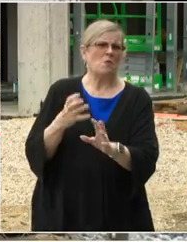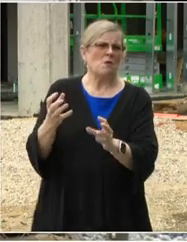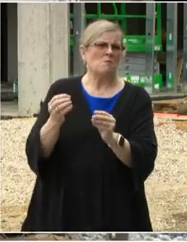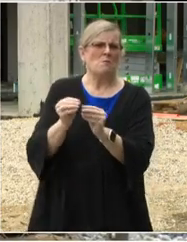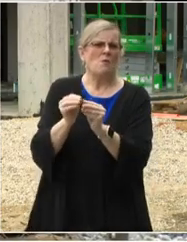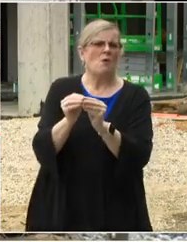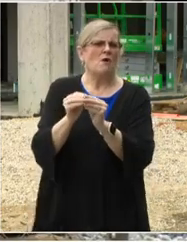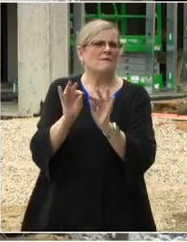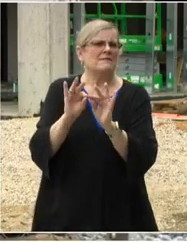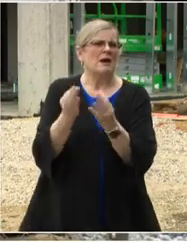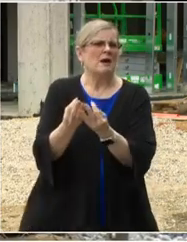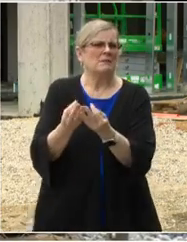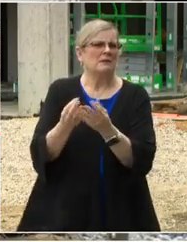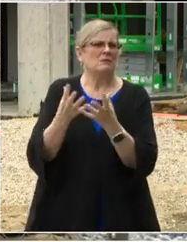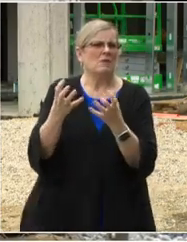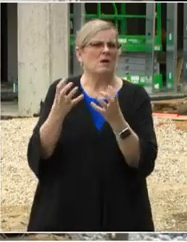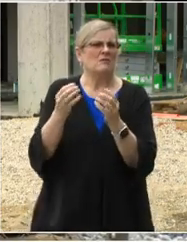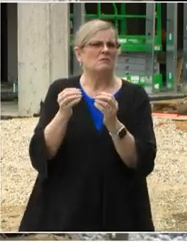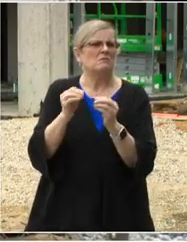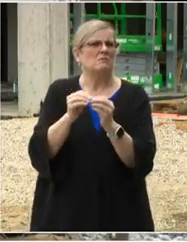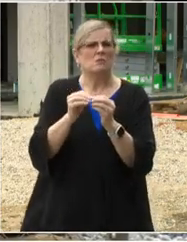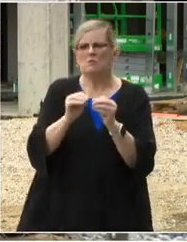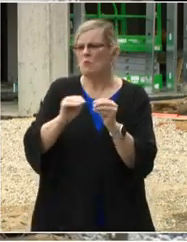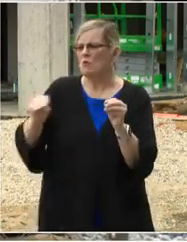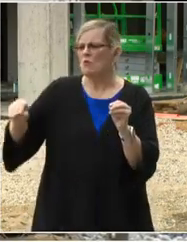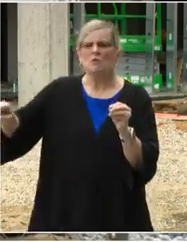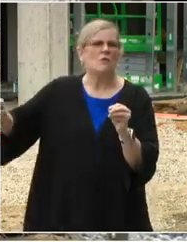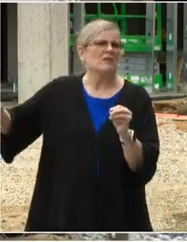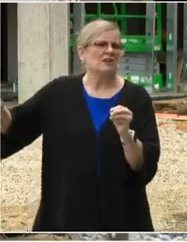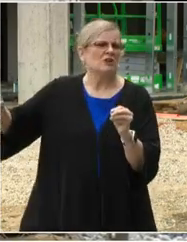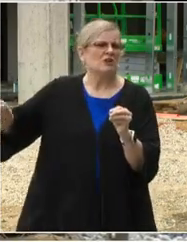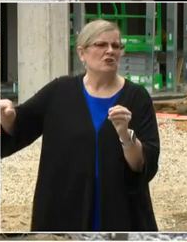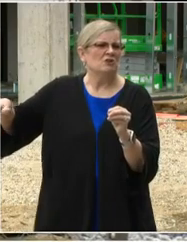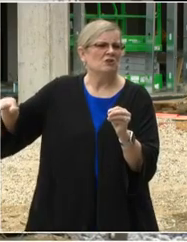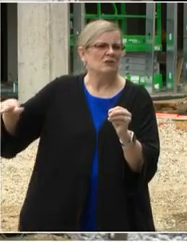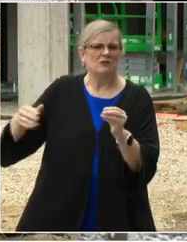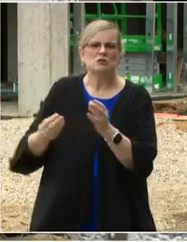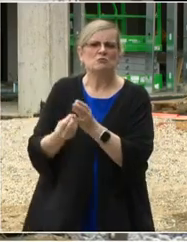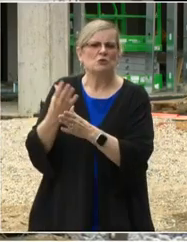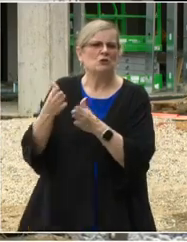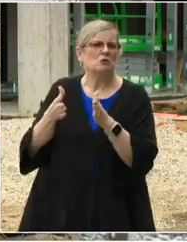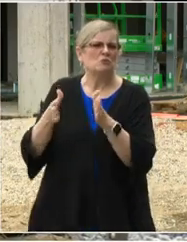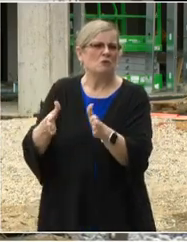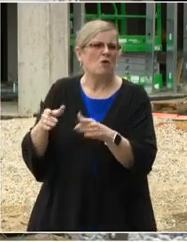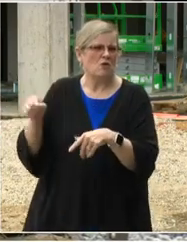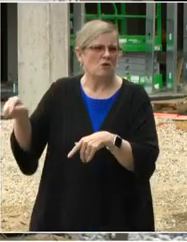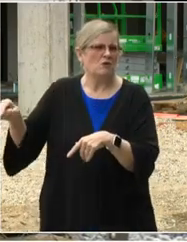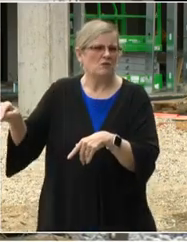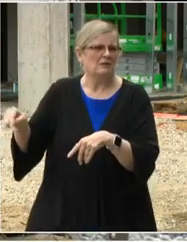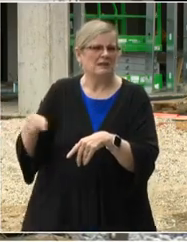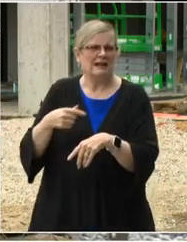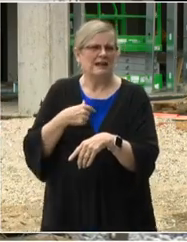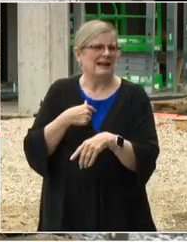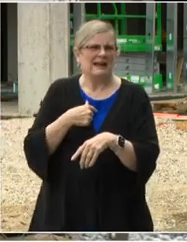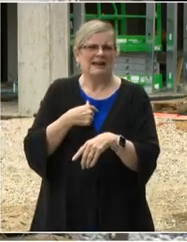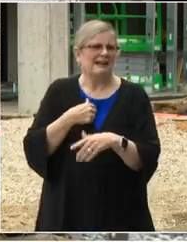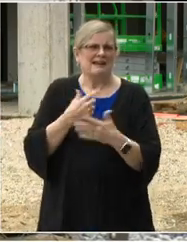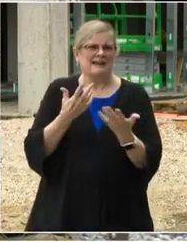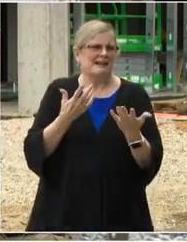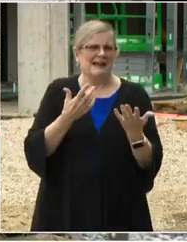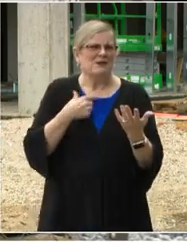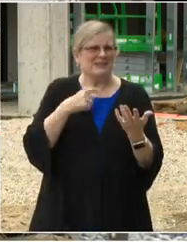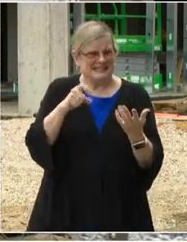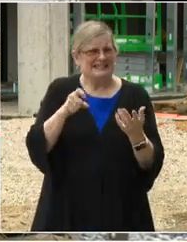Just why don't you put them over here on Spring Road?" And you know what we said? All of the above is what we need. We need